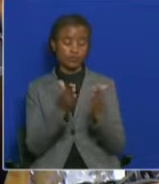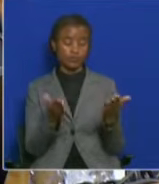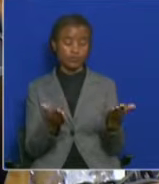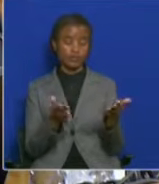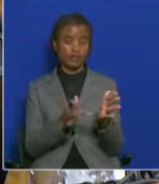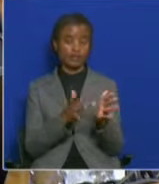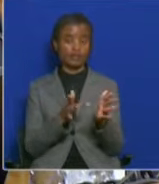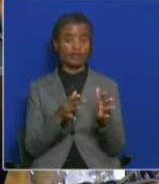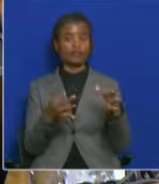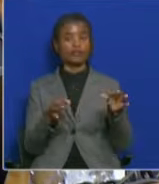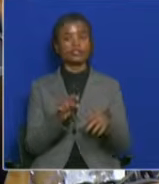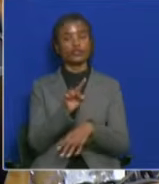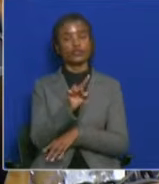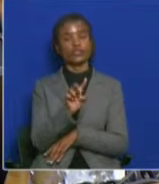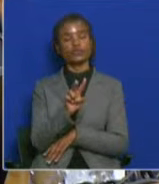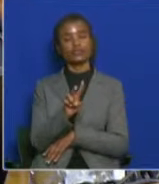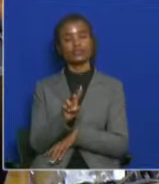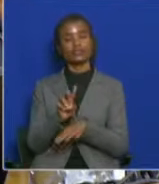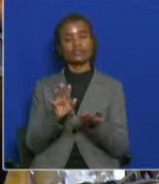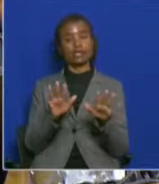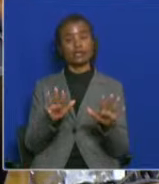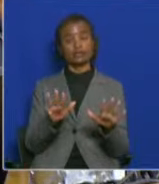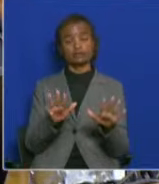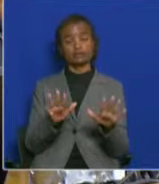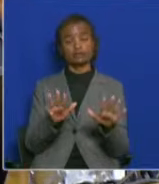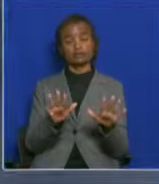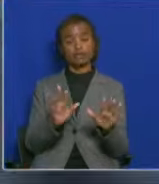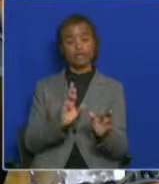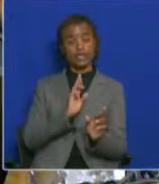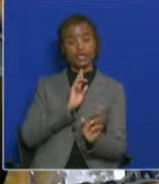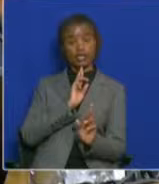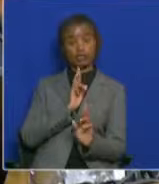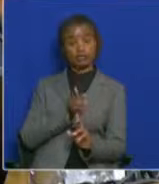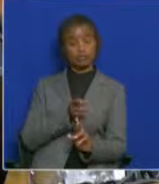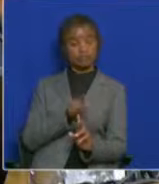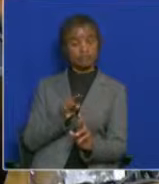answering affidavit before I do so.